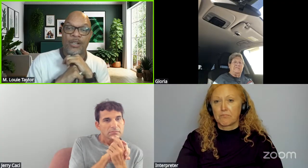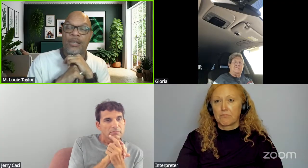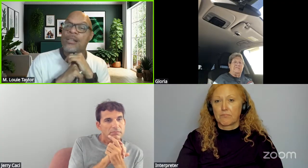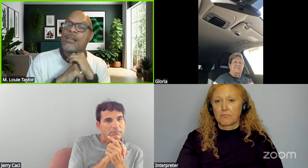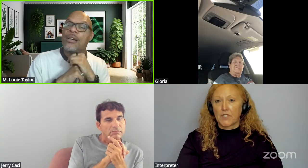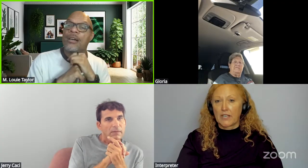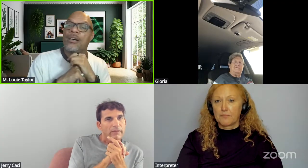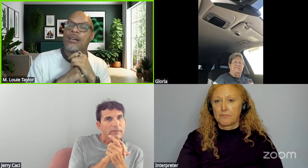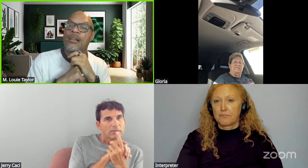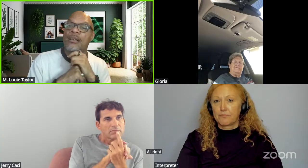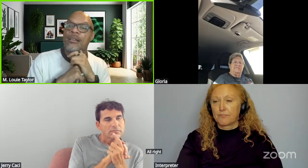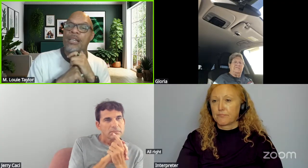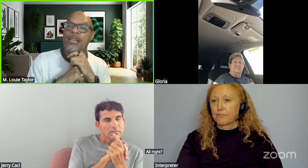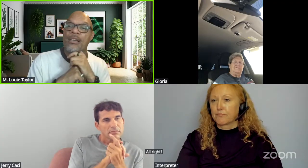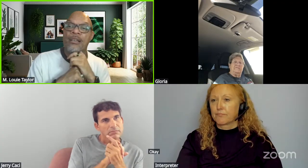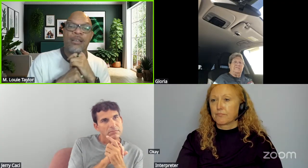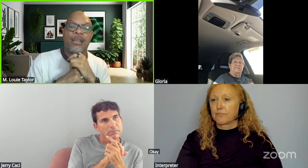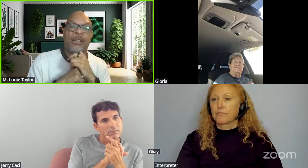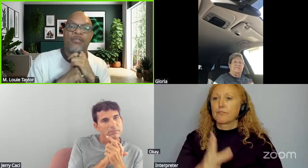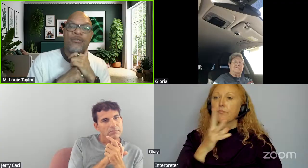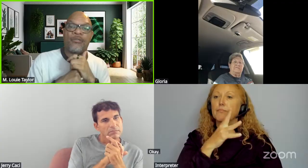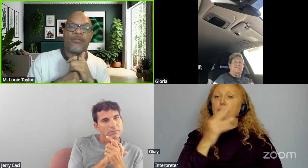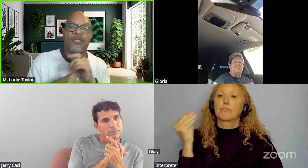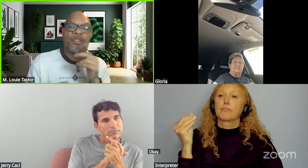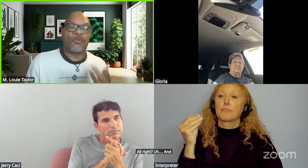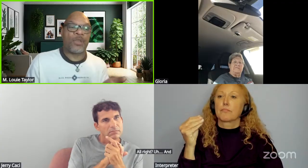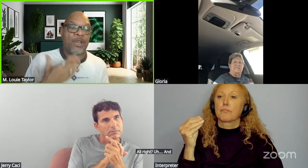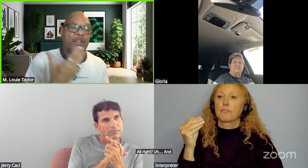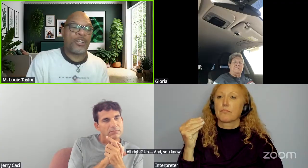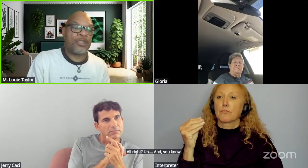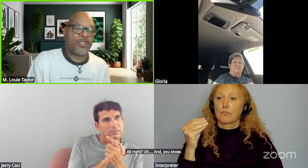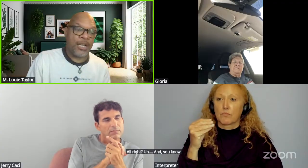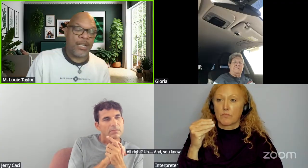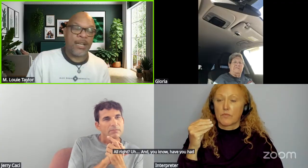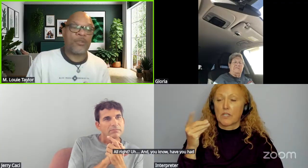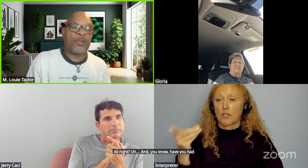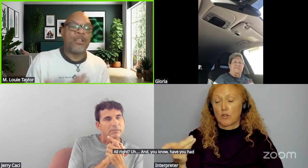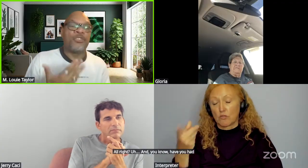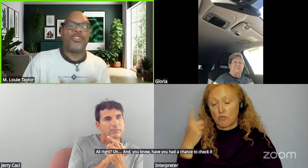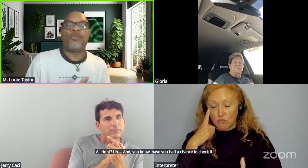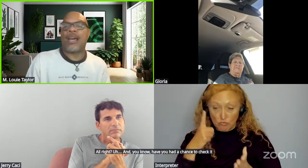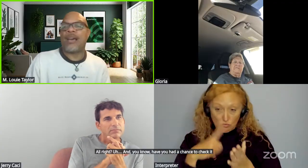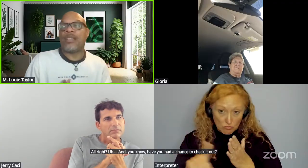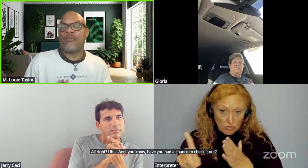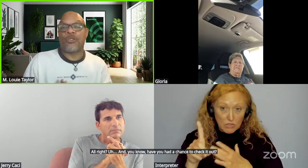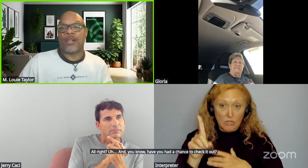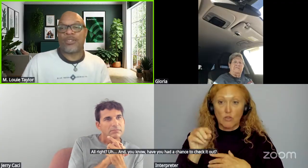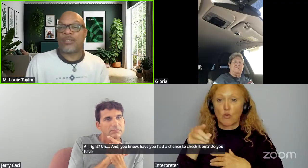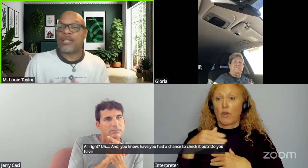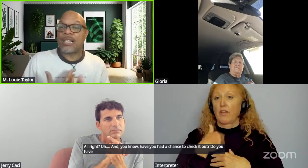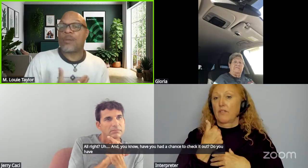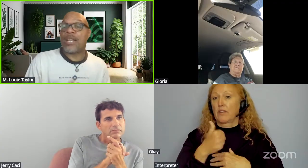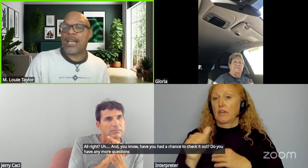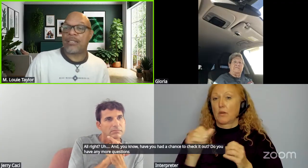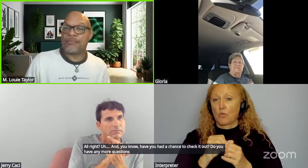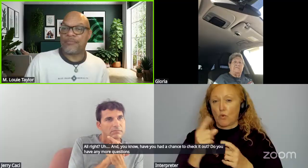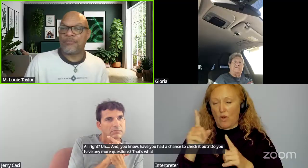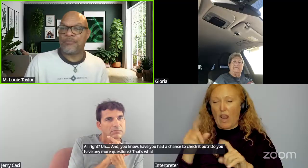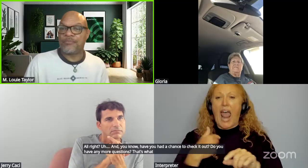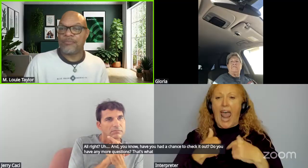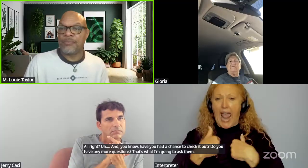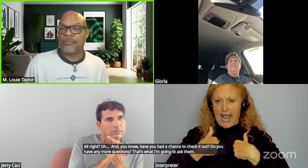All right. Okay. Uh, and, have you had a chance to check it out? Do you have any more questions? That's what I'm going to